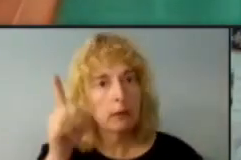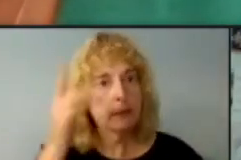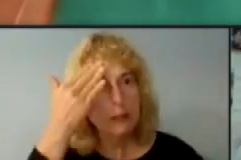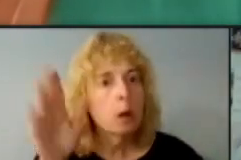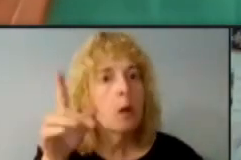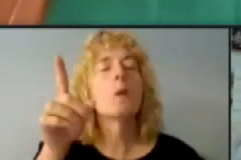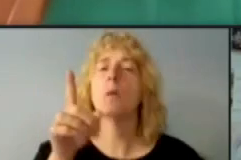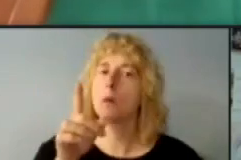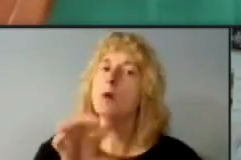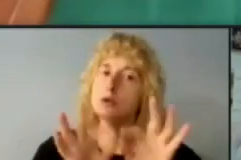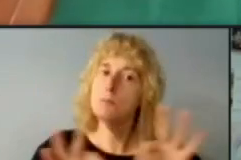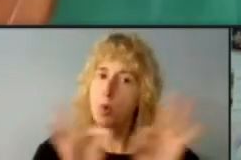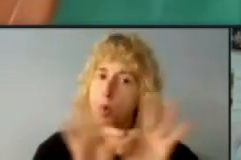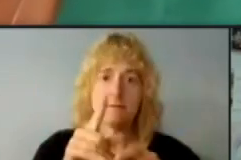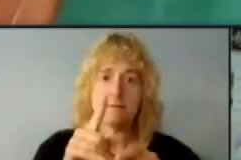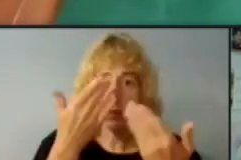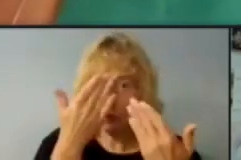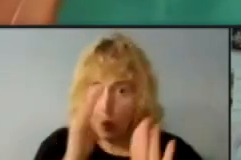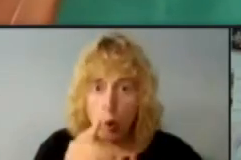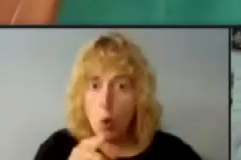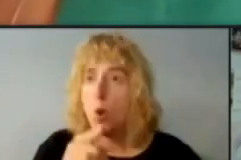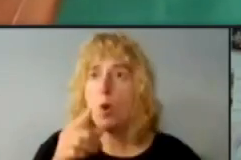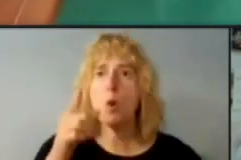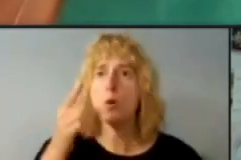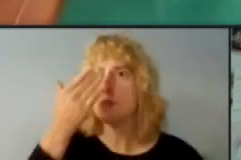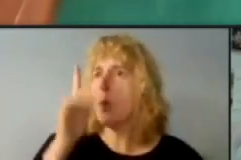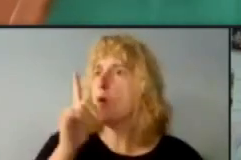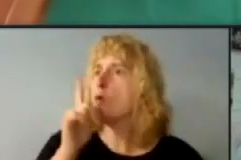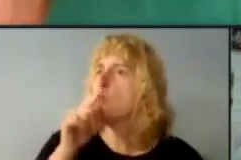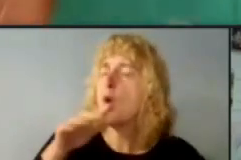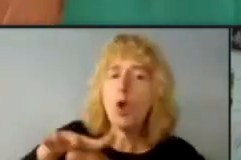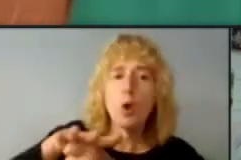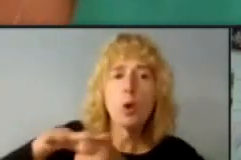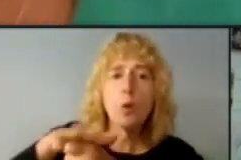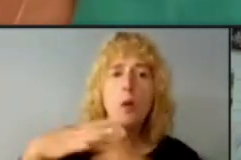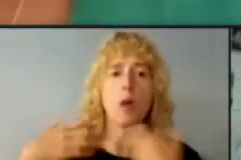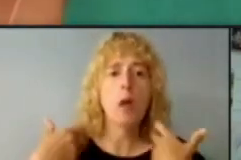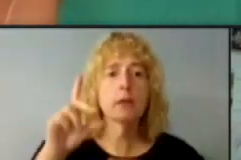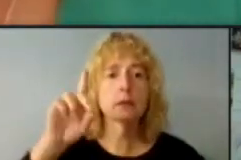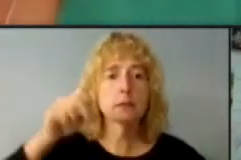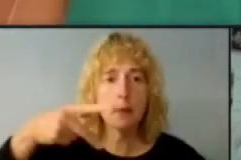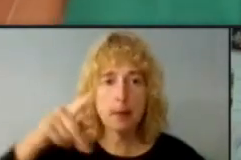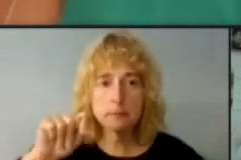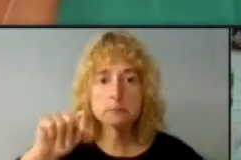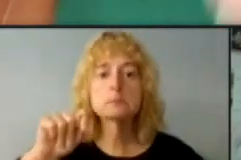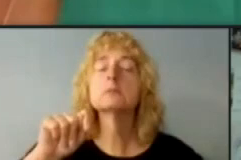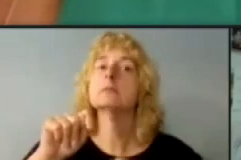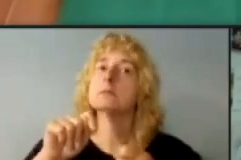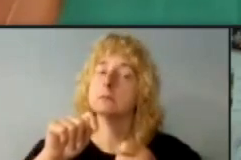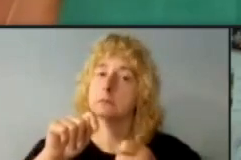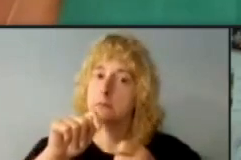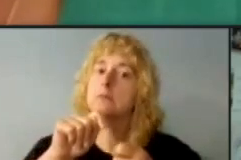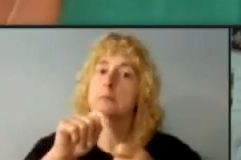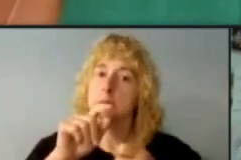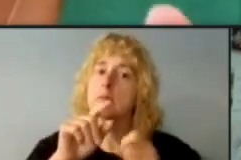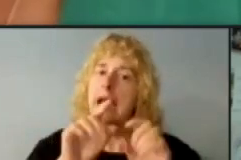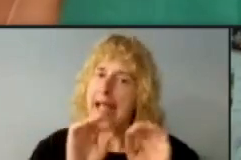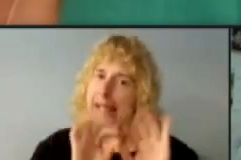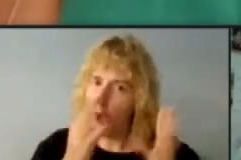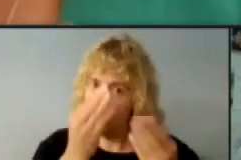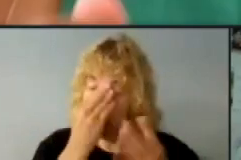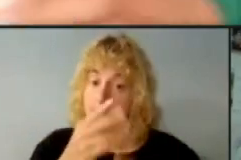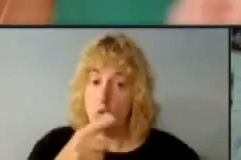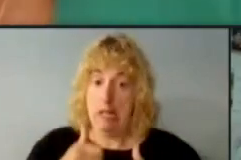don't know, again, if you don't know who your local health department is, let me be very clear. If you live in Detroit, if